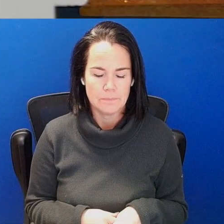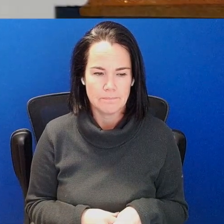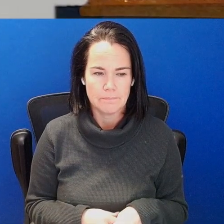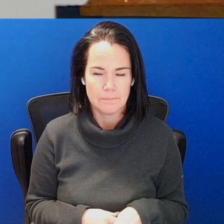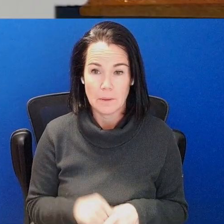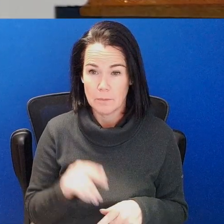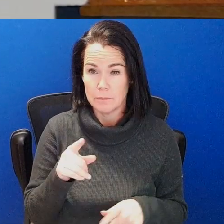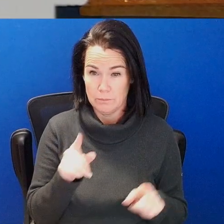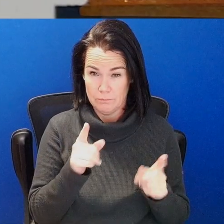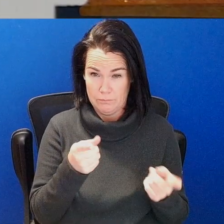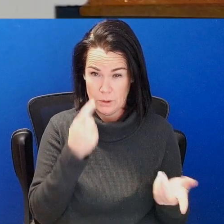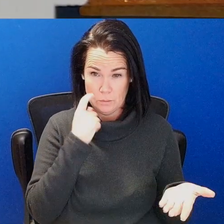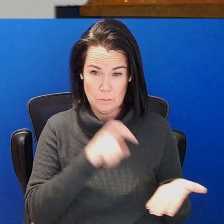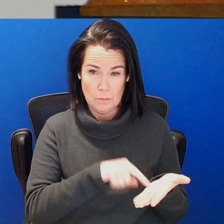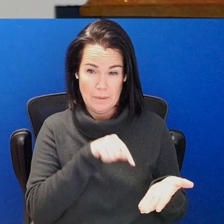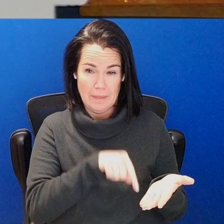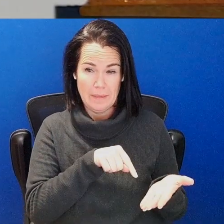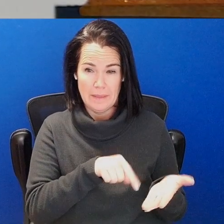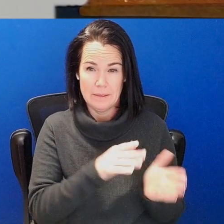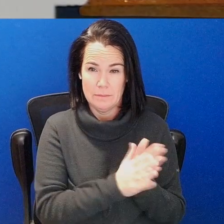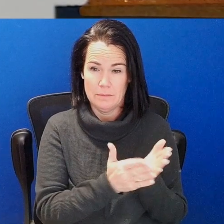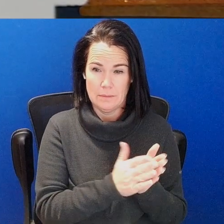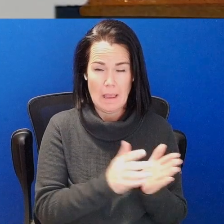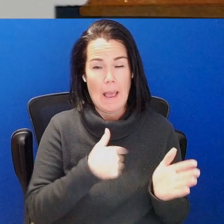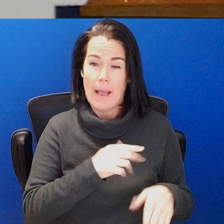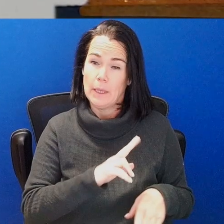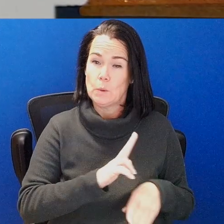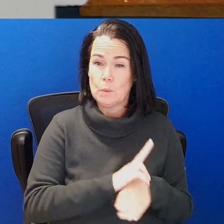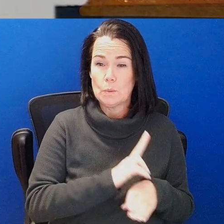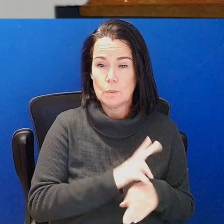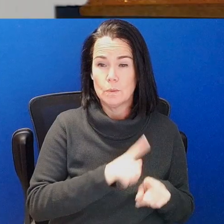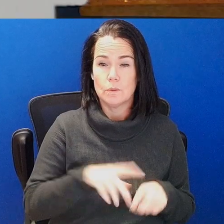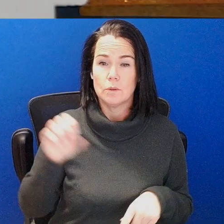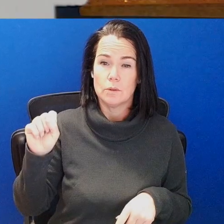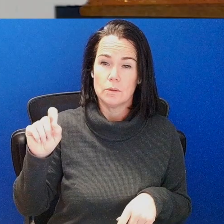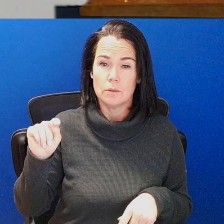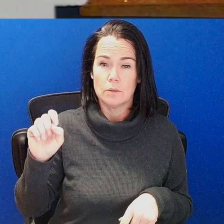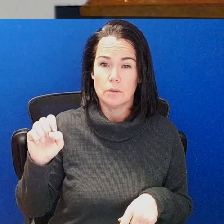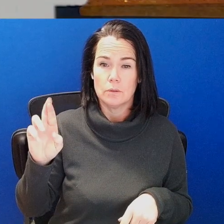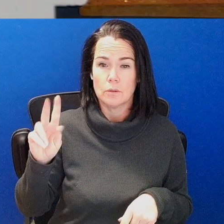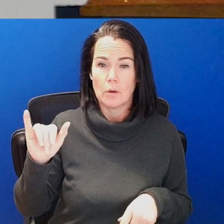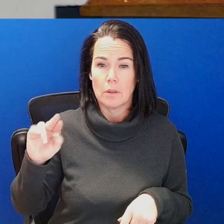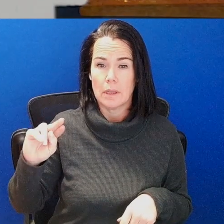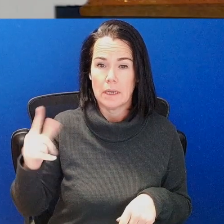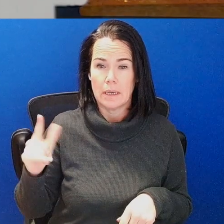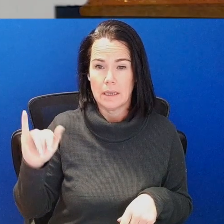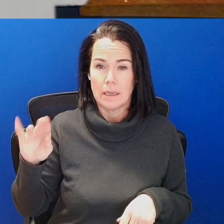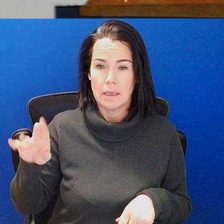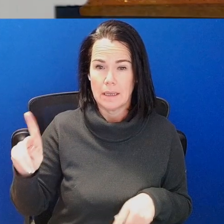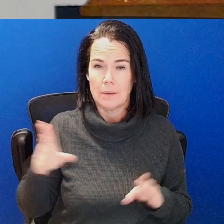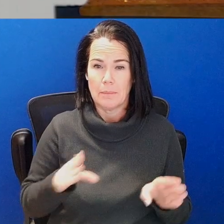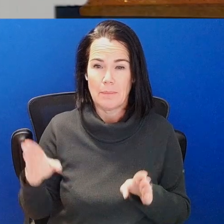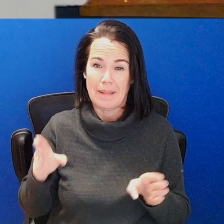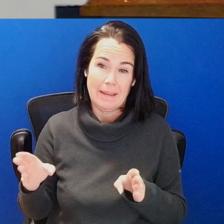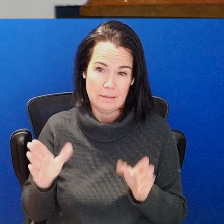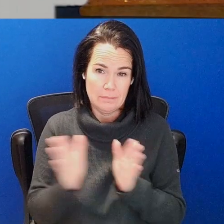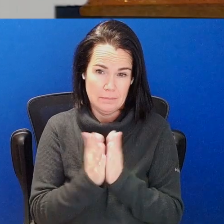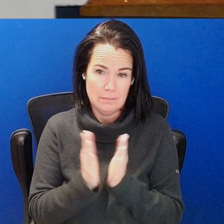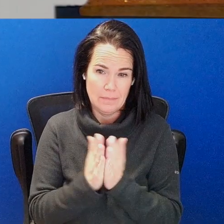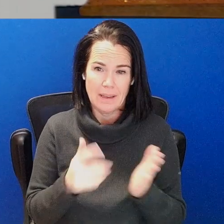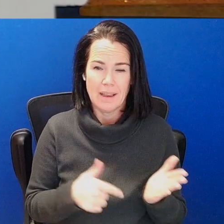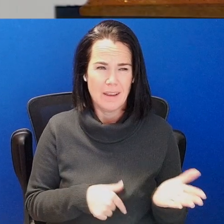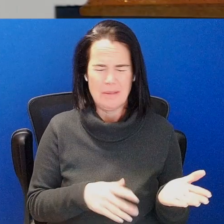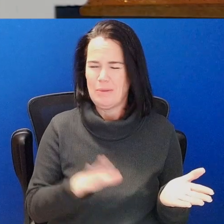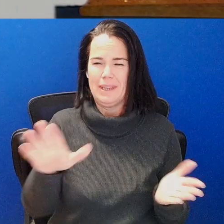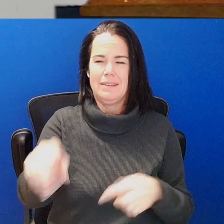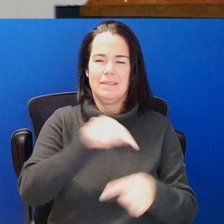As you can see, I use the Sterling Ink planner. Well, let's back up. That sounds like I have